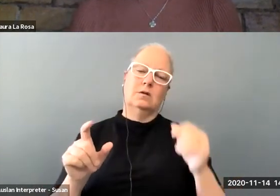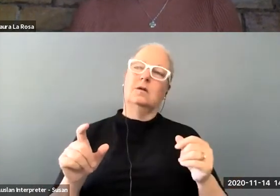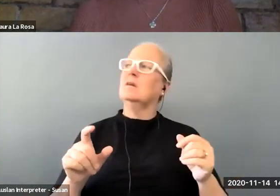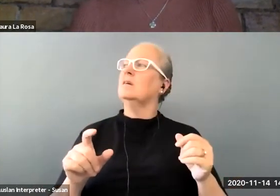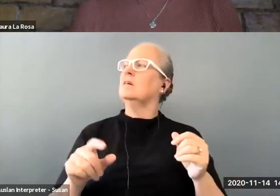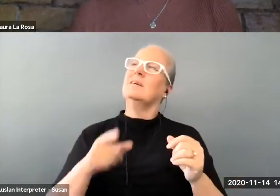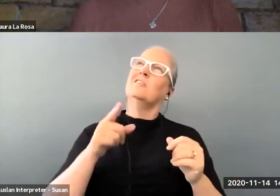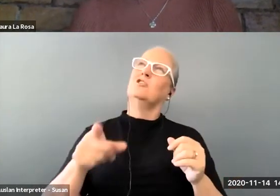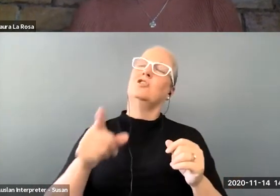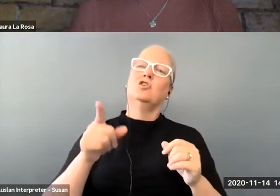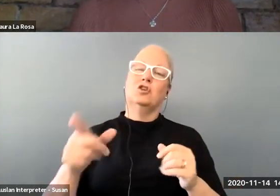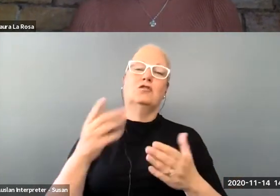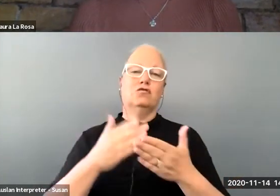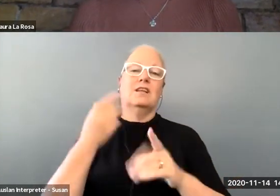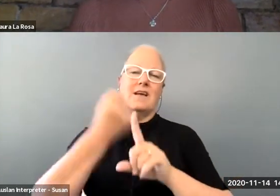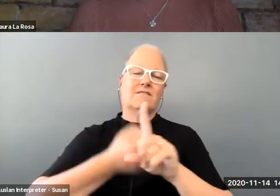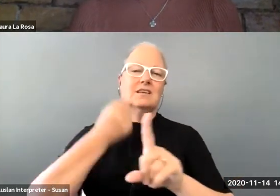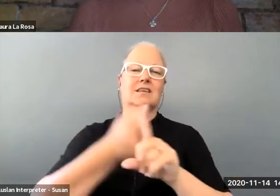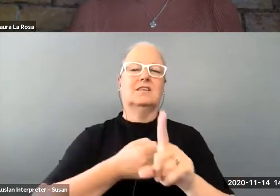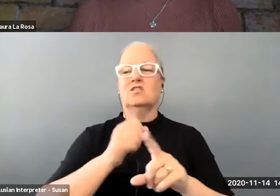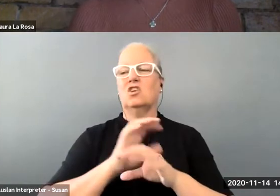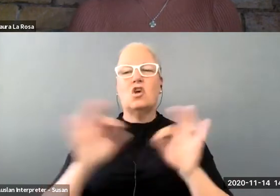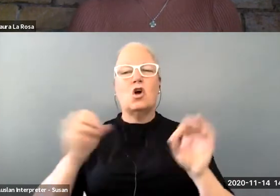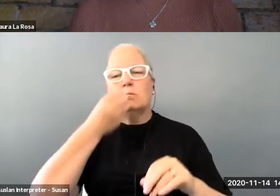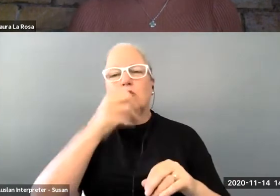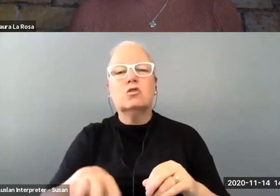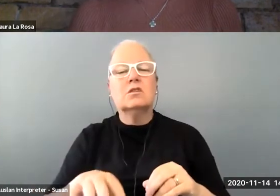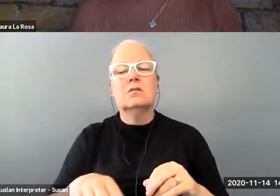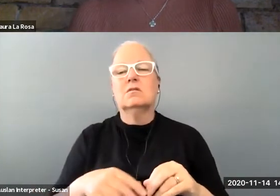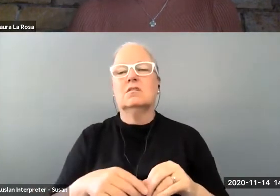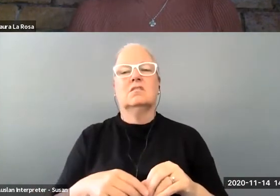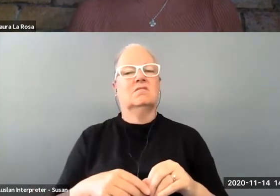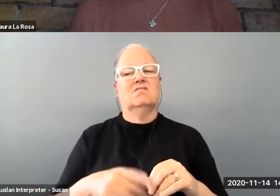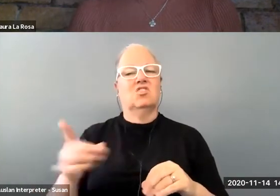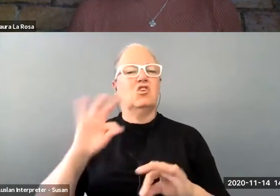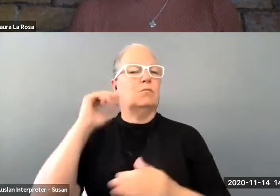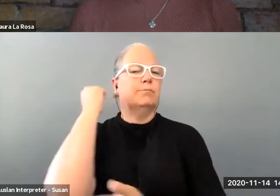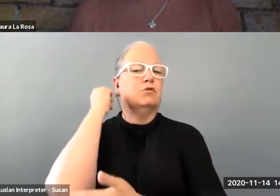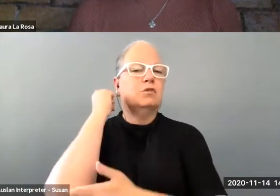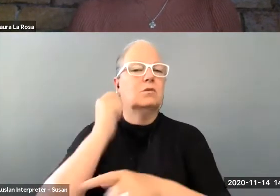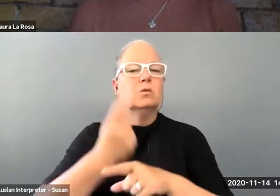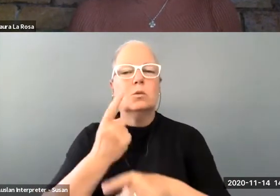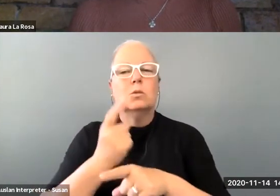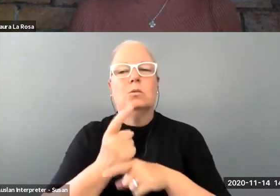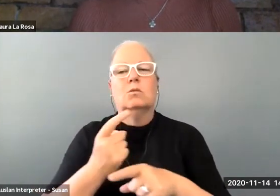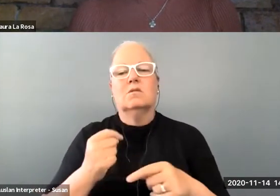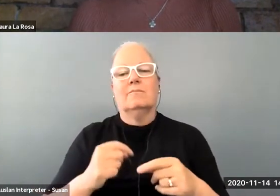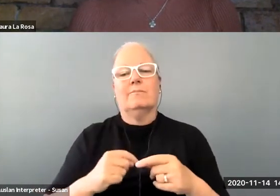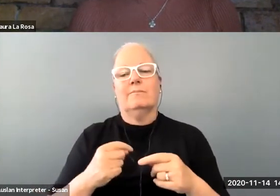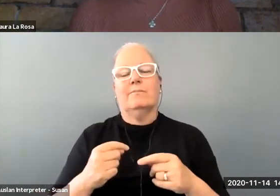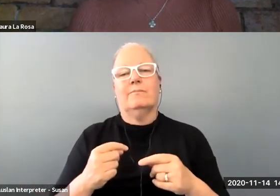that she advocated in a way that was no nonsense, that was not bullshit, that, you know, this kind of, it